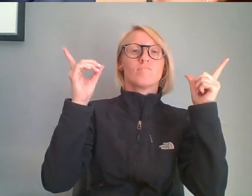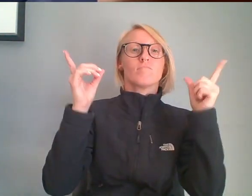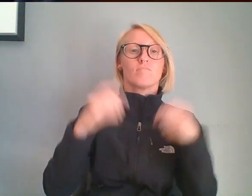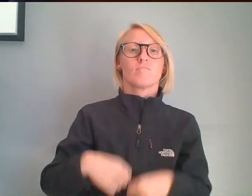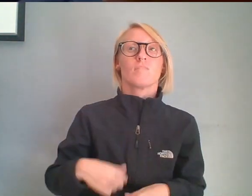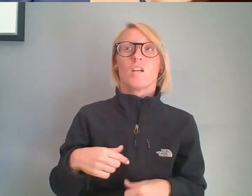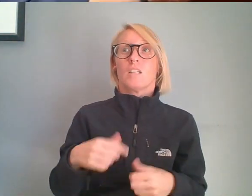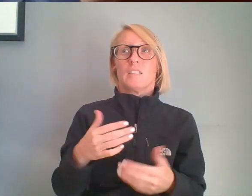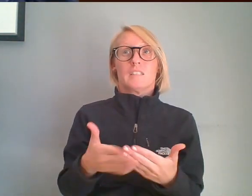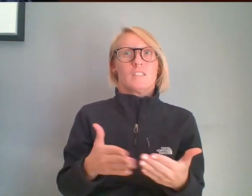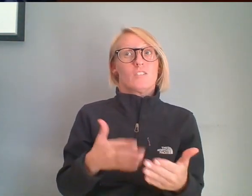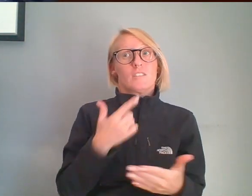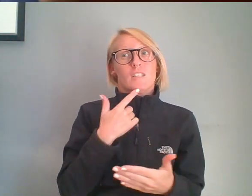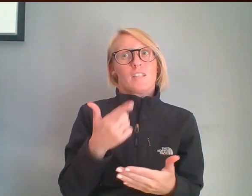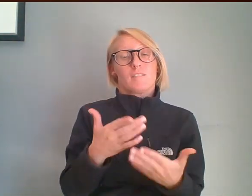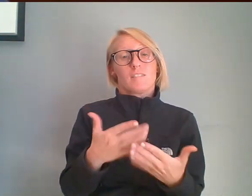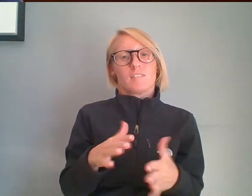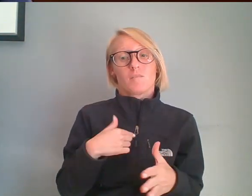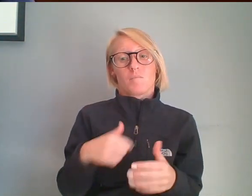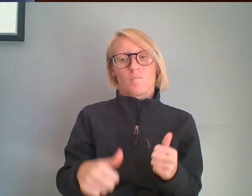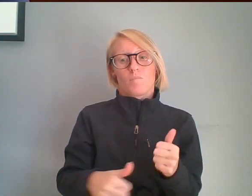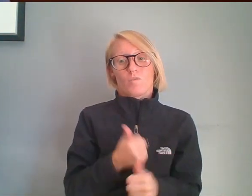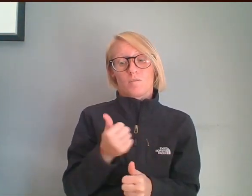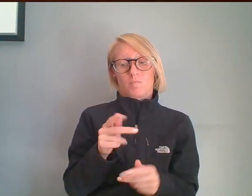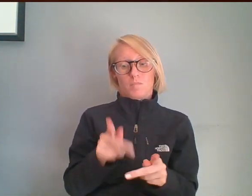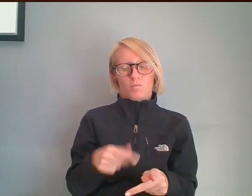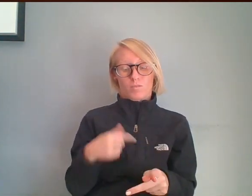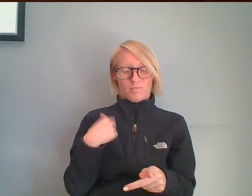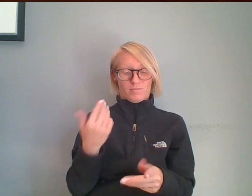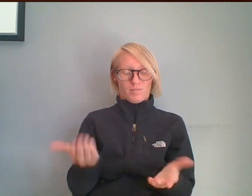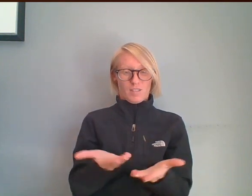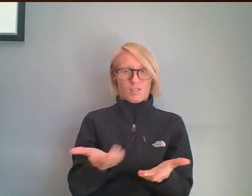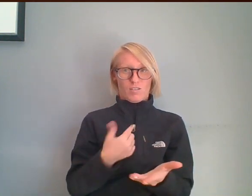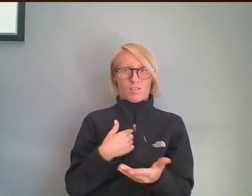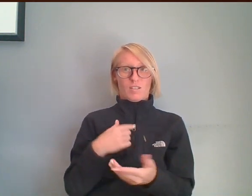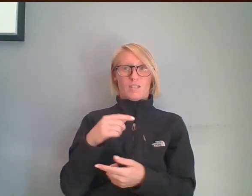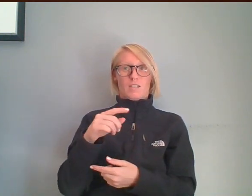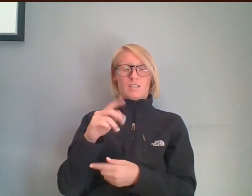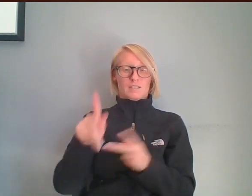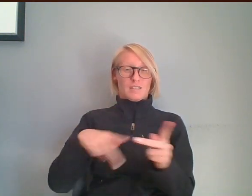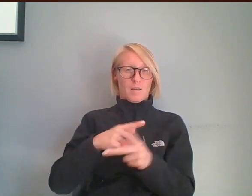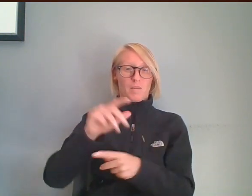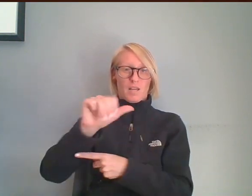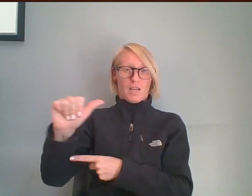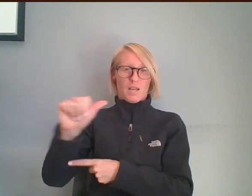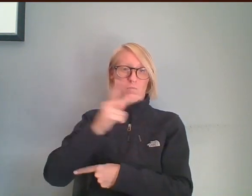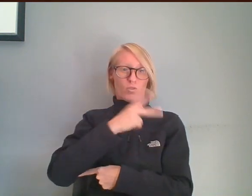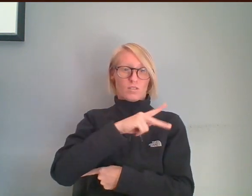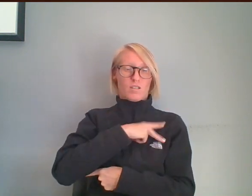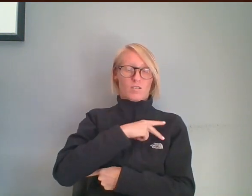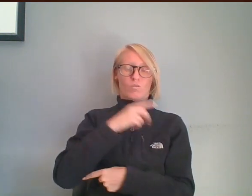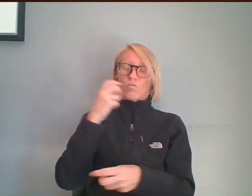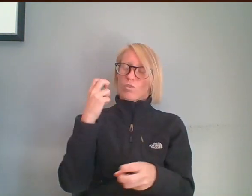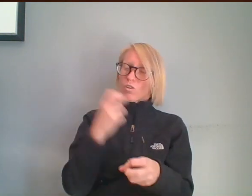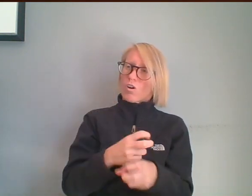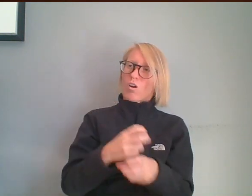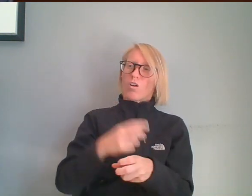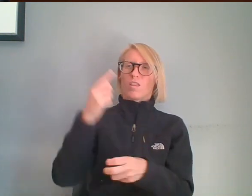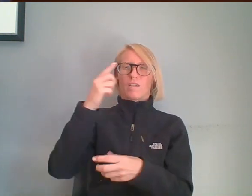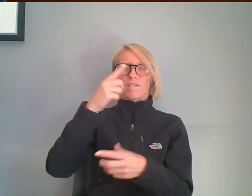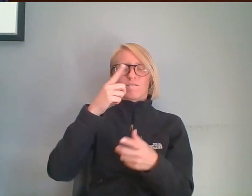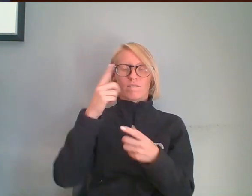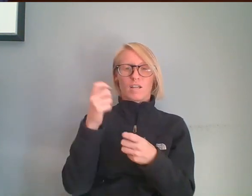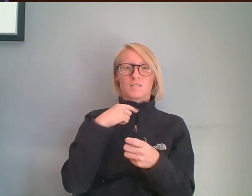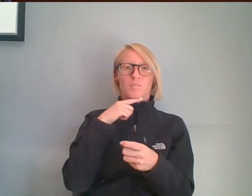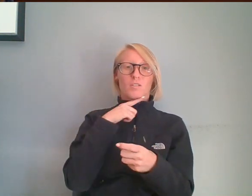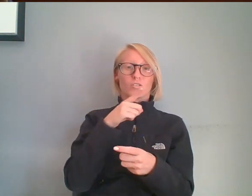us in this room are in this room because we are type A personalities. We work hard, we think fast, we make sure that we get things right. But